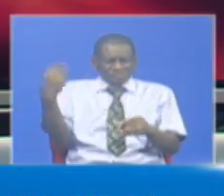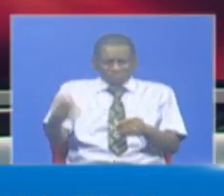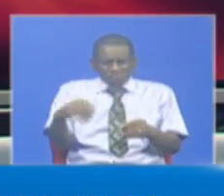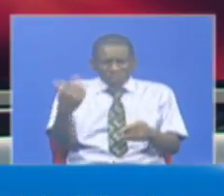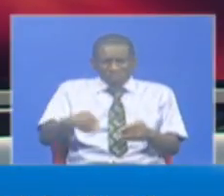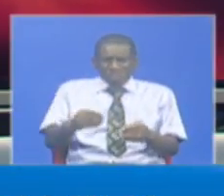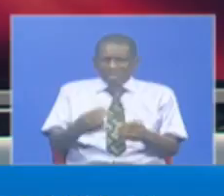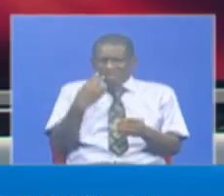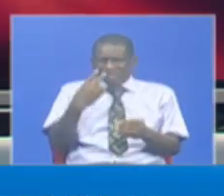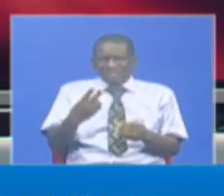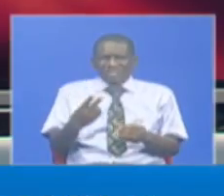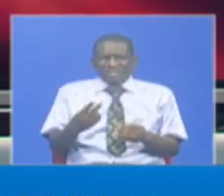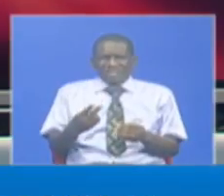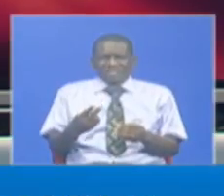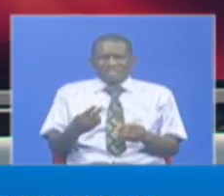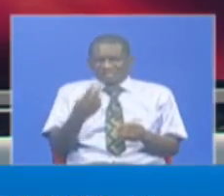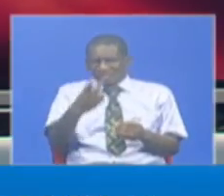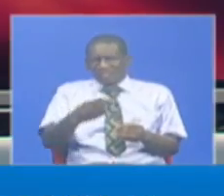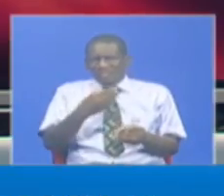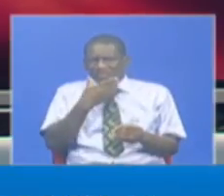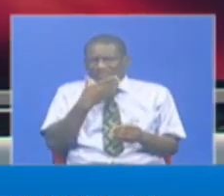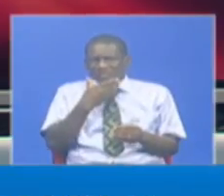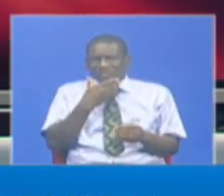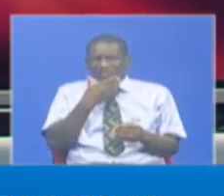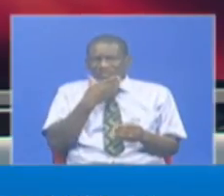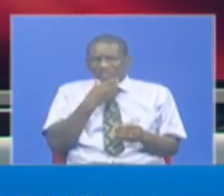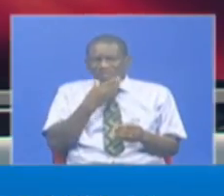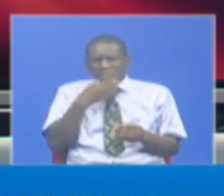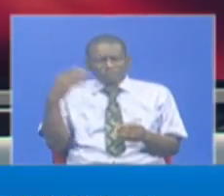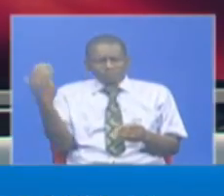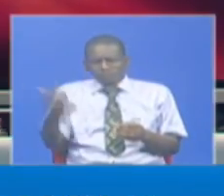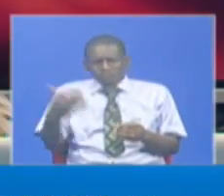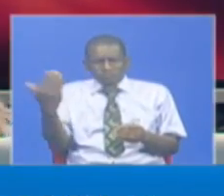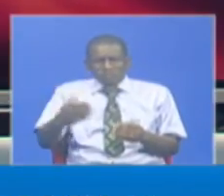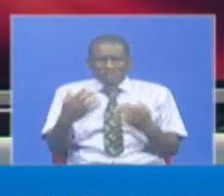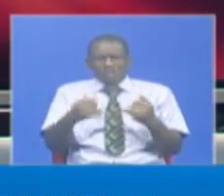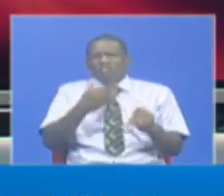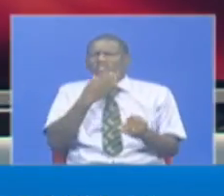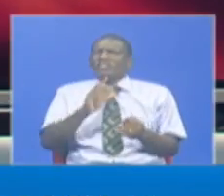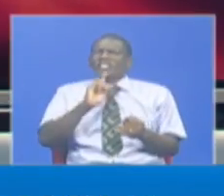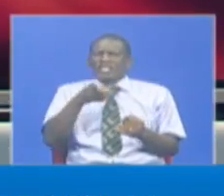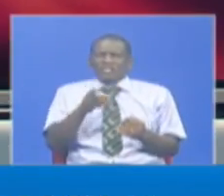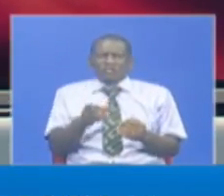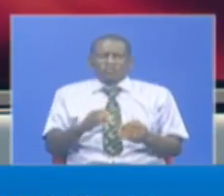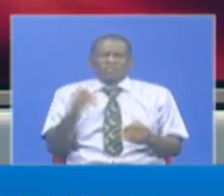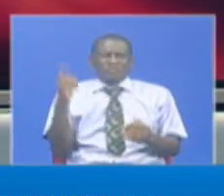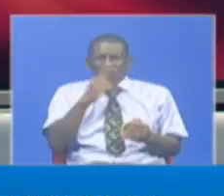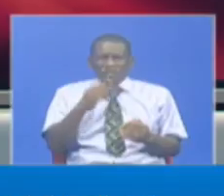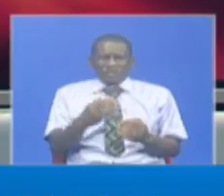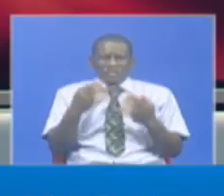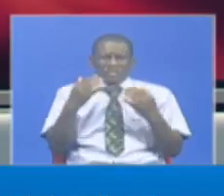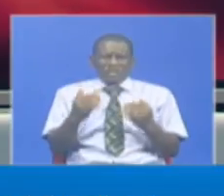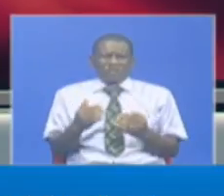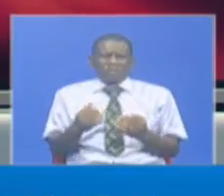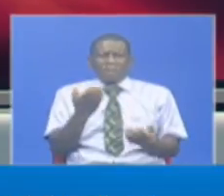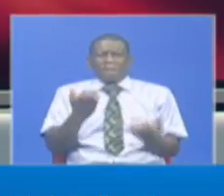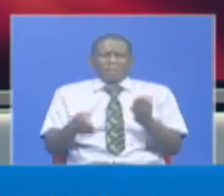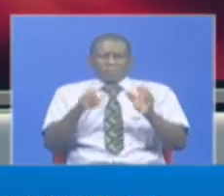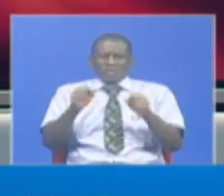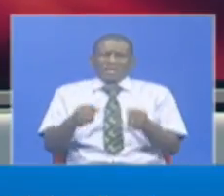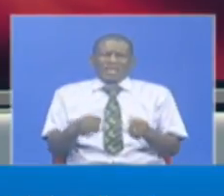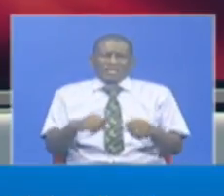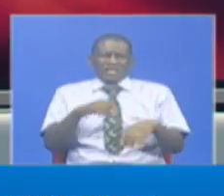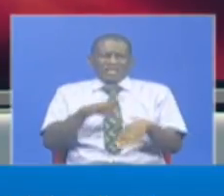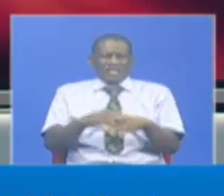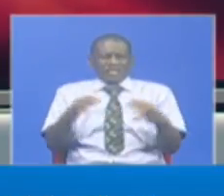mom being decapitated, and of course the dad now turning out to be very violent. Maybe we should just get a